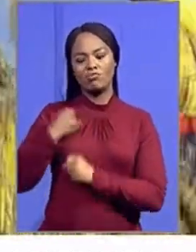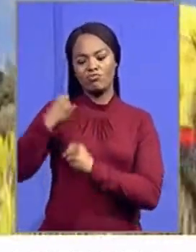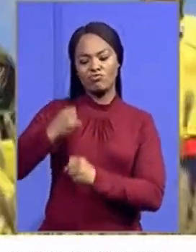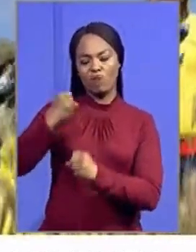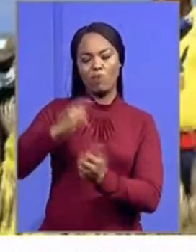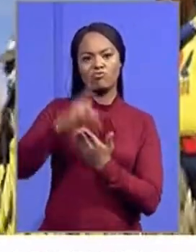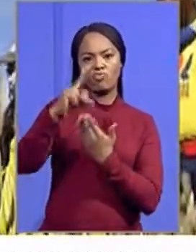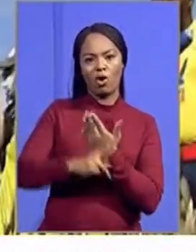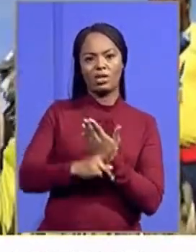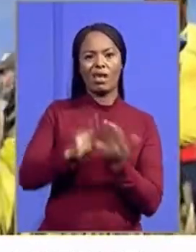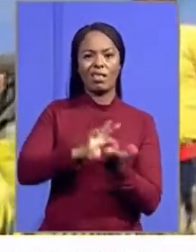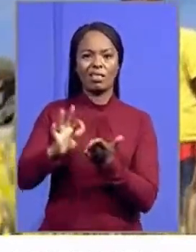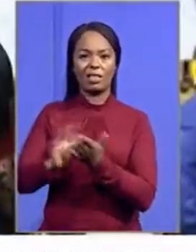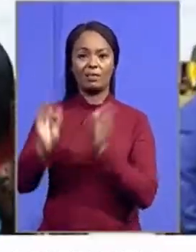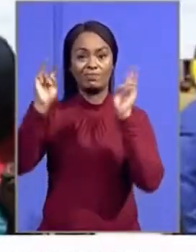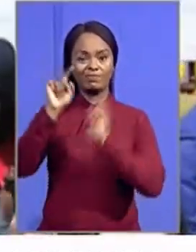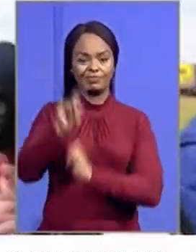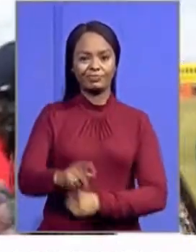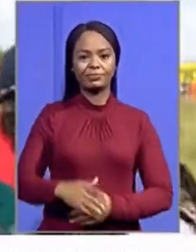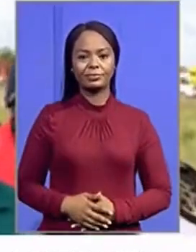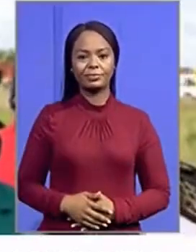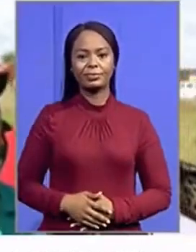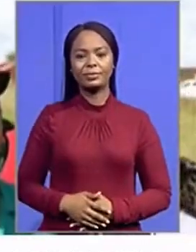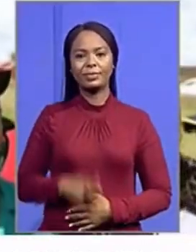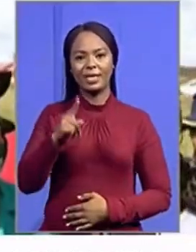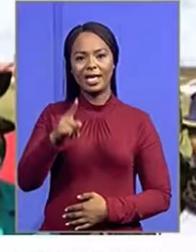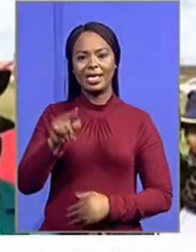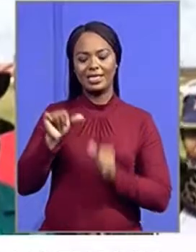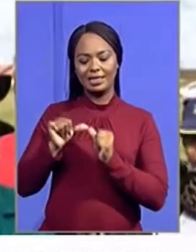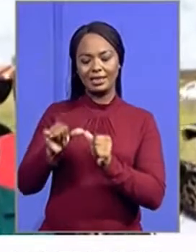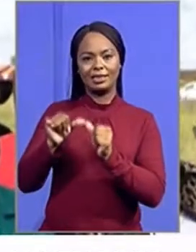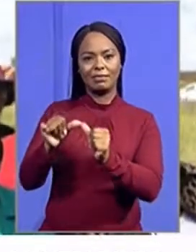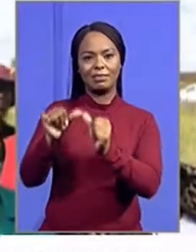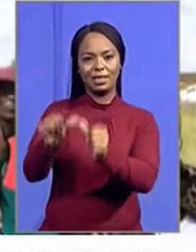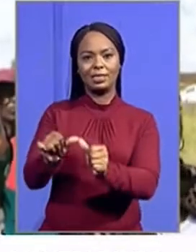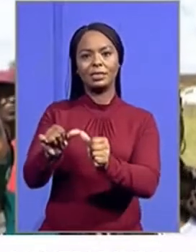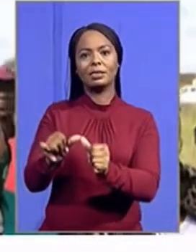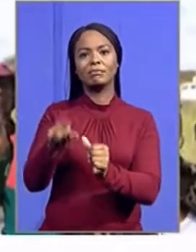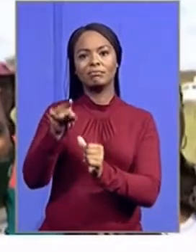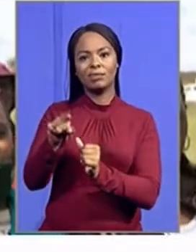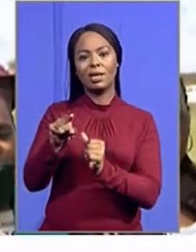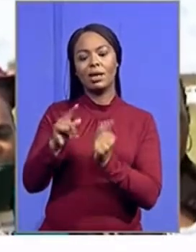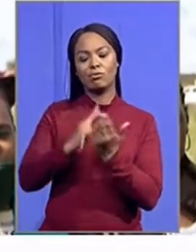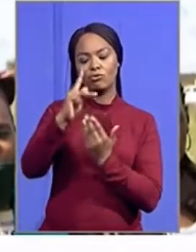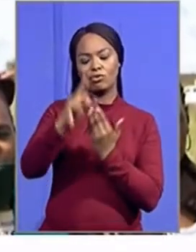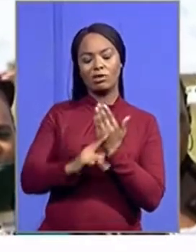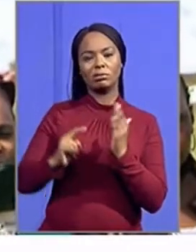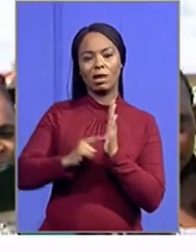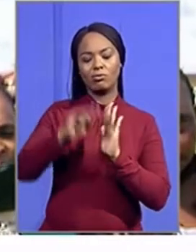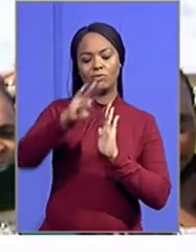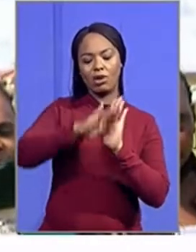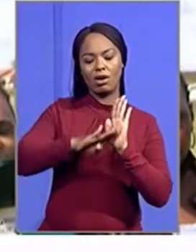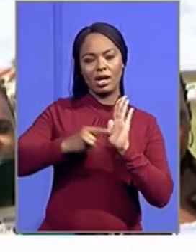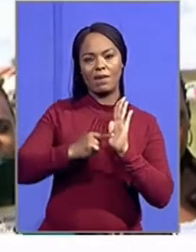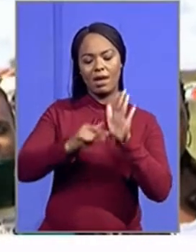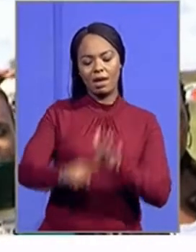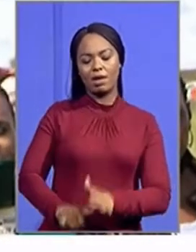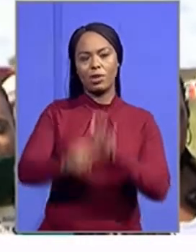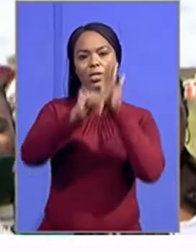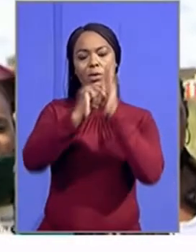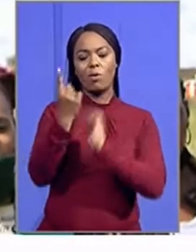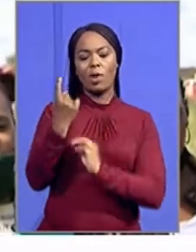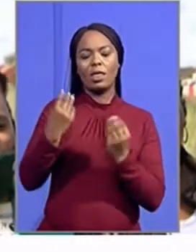know, I think that's the issue of sustainability of these programs is key. And one of the things that we're doing here in